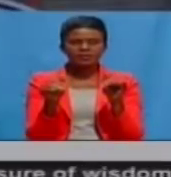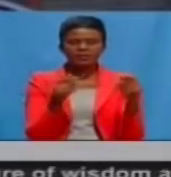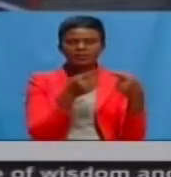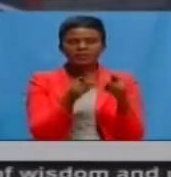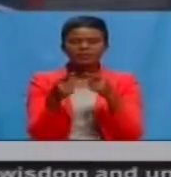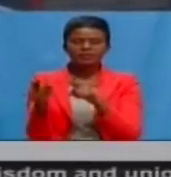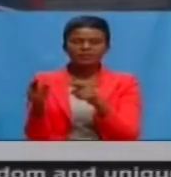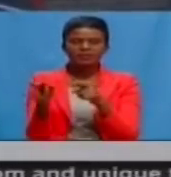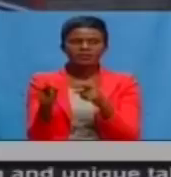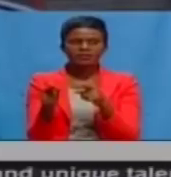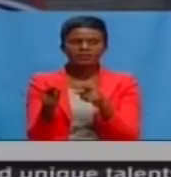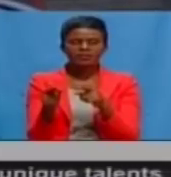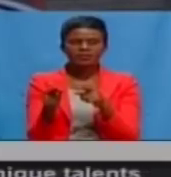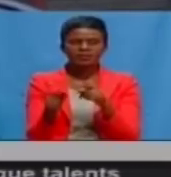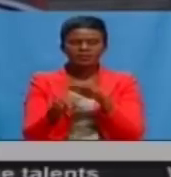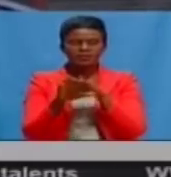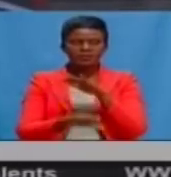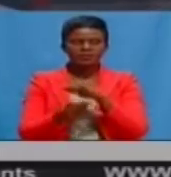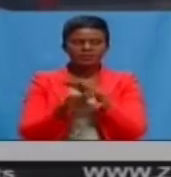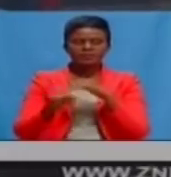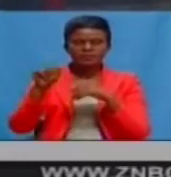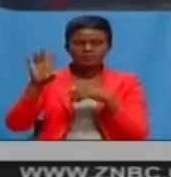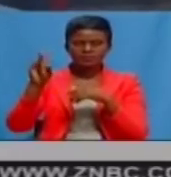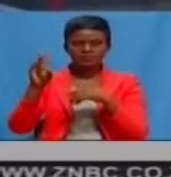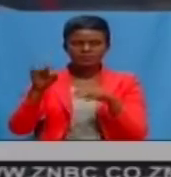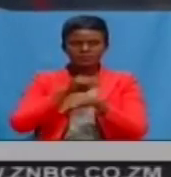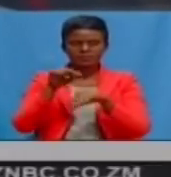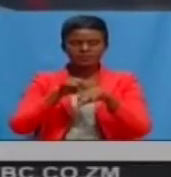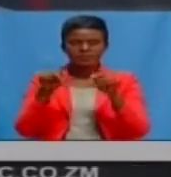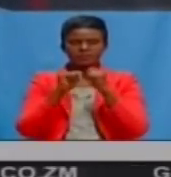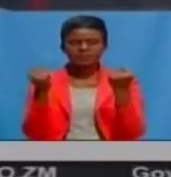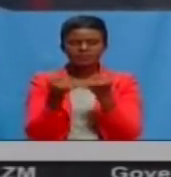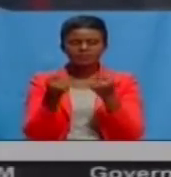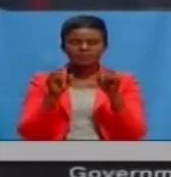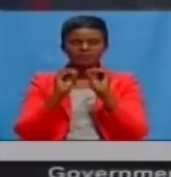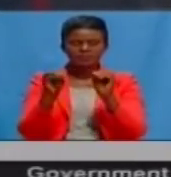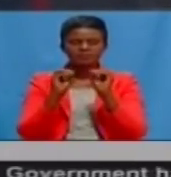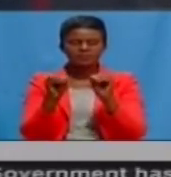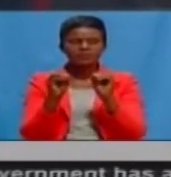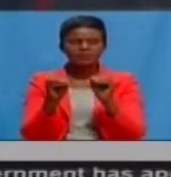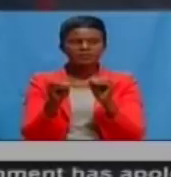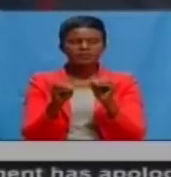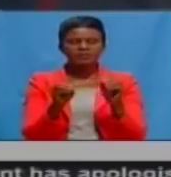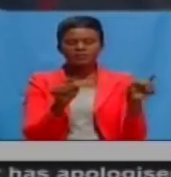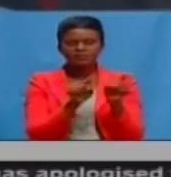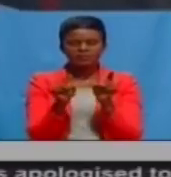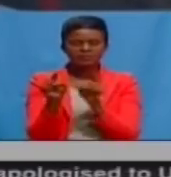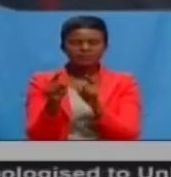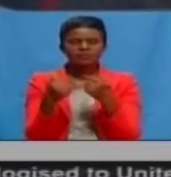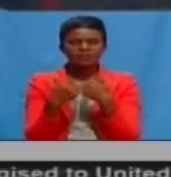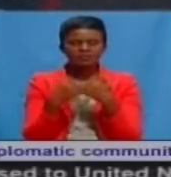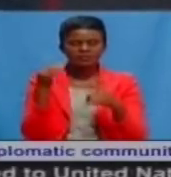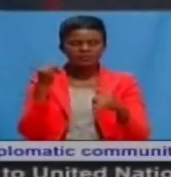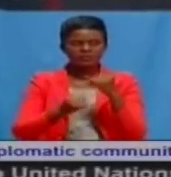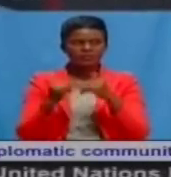respectively. Under 17 national team coach Irene Berg is confident her side will play with the same level of strength in the